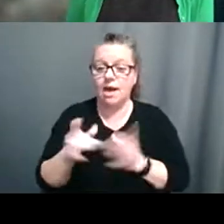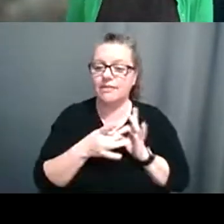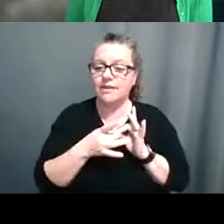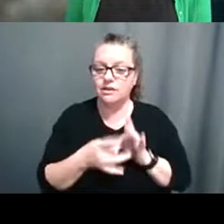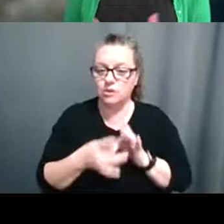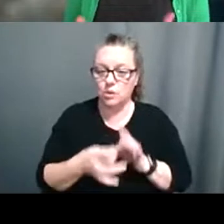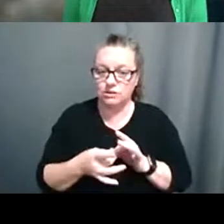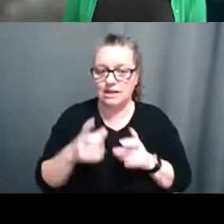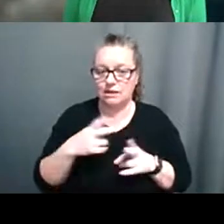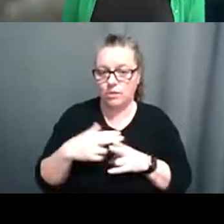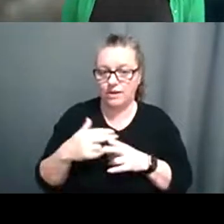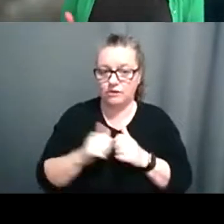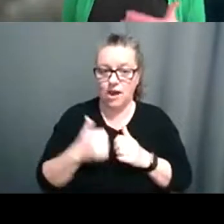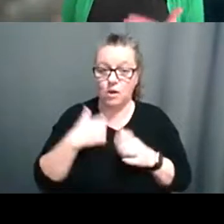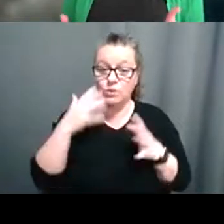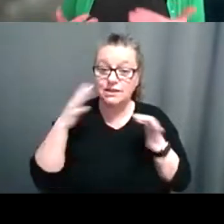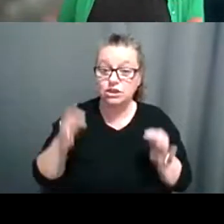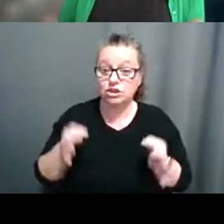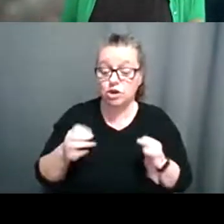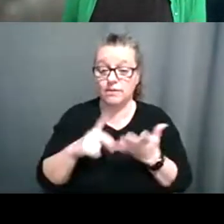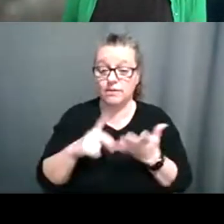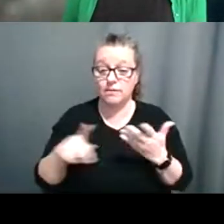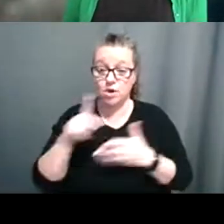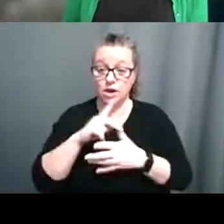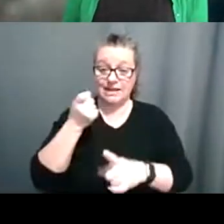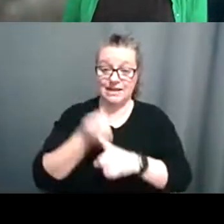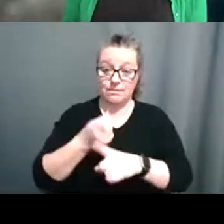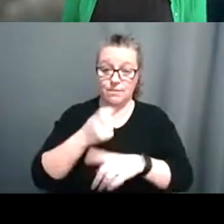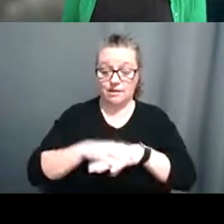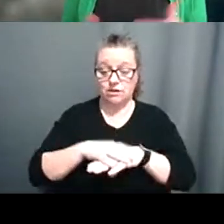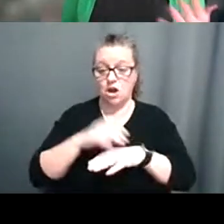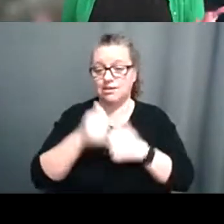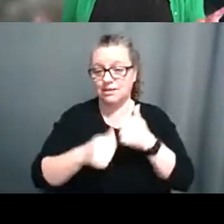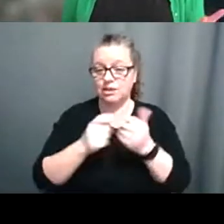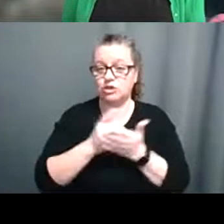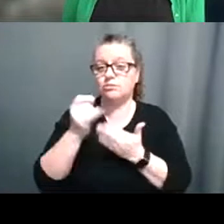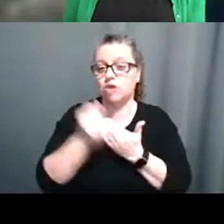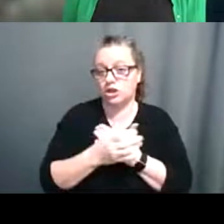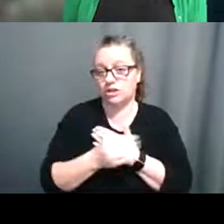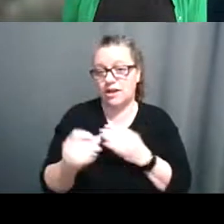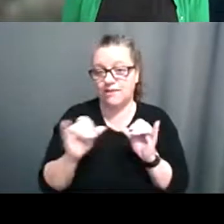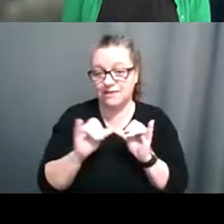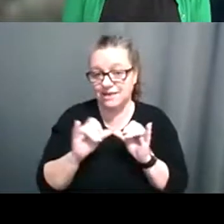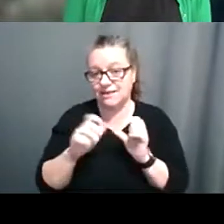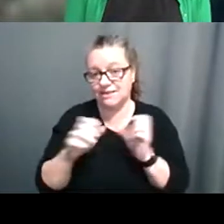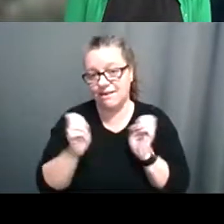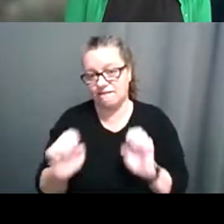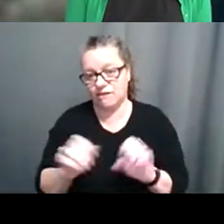weights for how we determine the priority impact of each project and the size and effort.